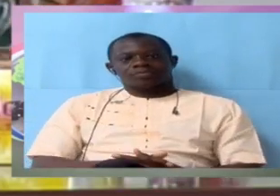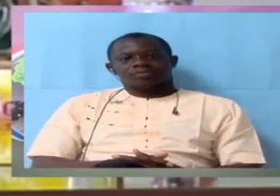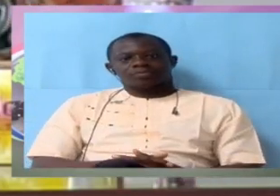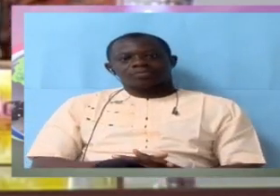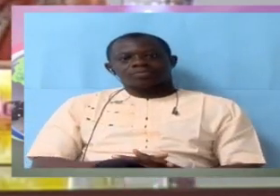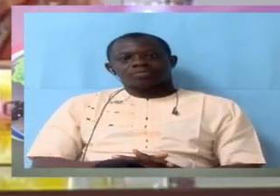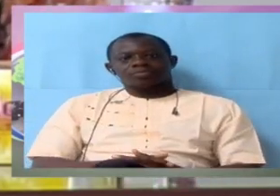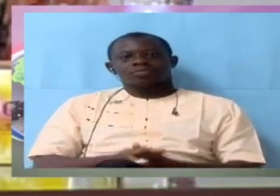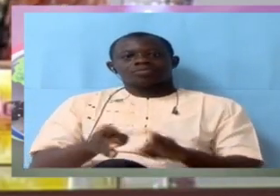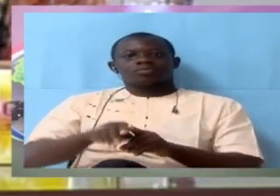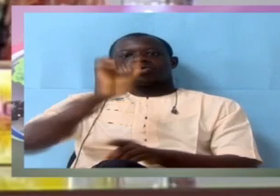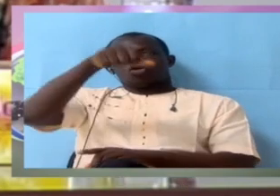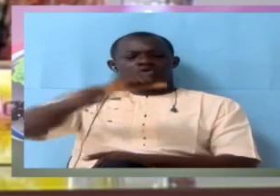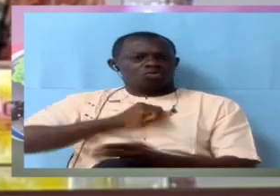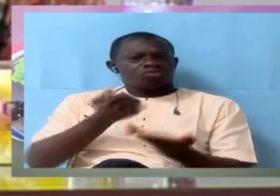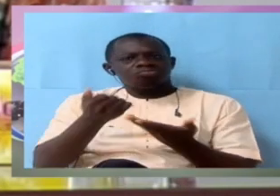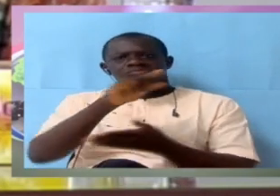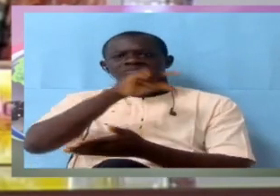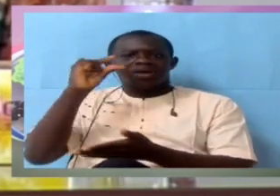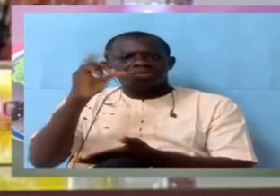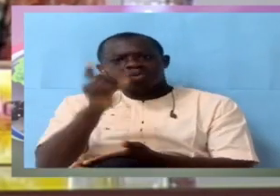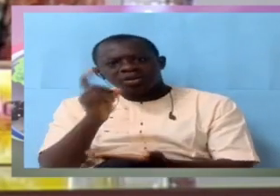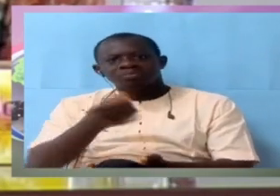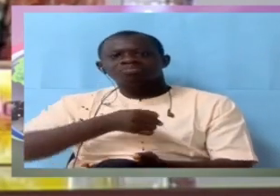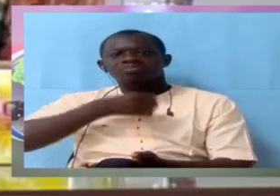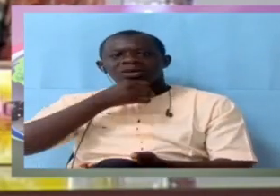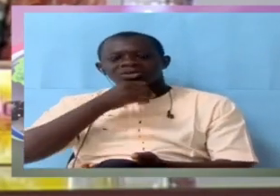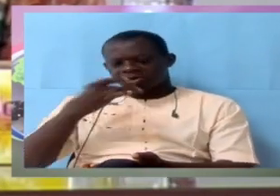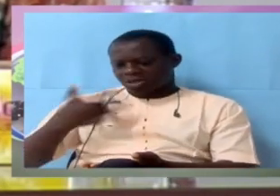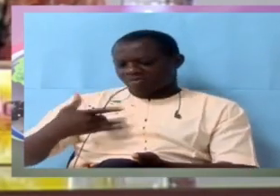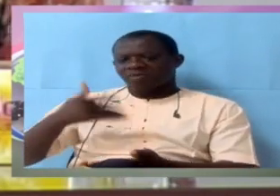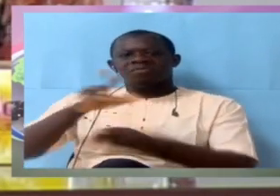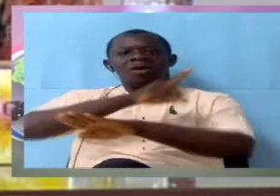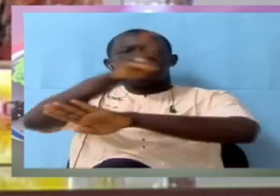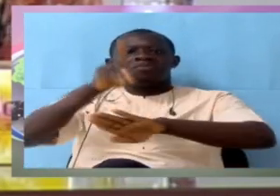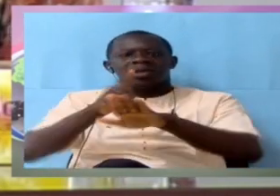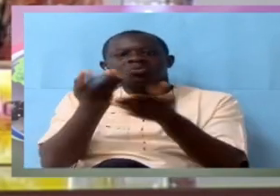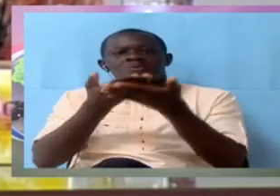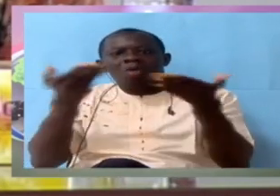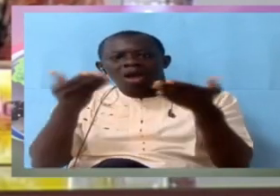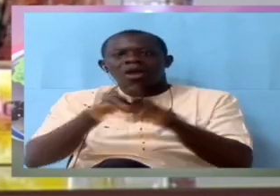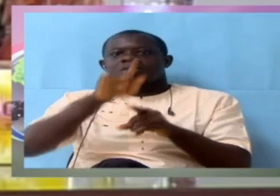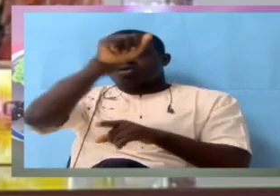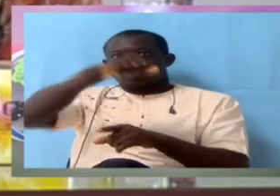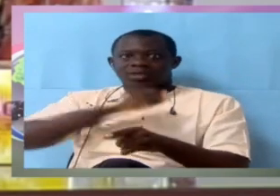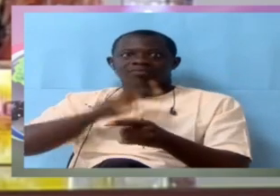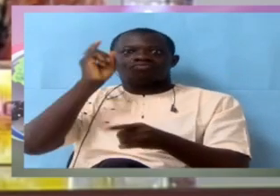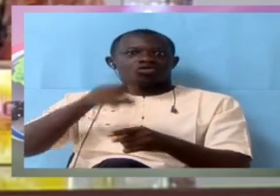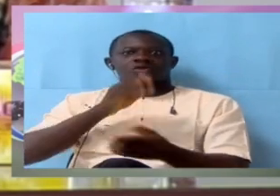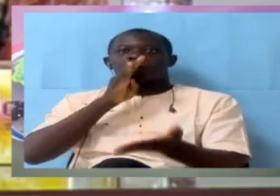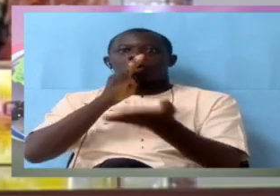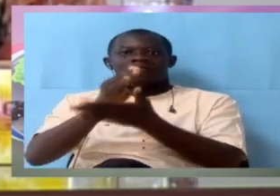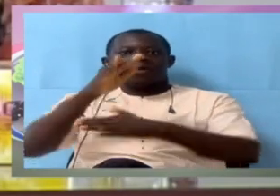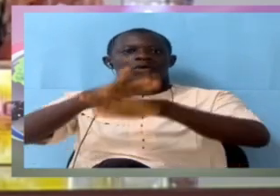Yeah. Your background, such as your name, age, and where you live, which you shall confirm as stated in the protection sheet before